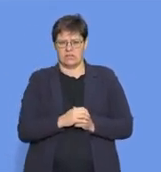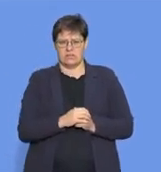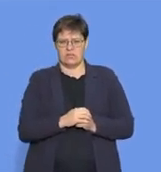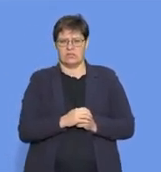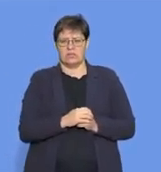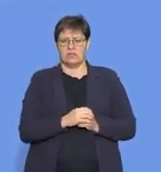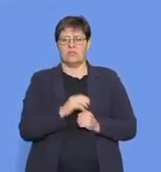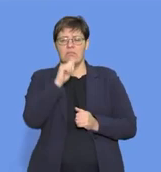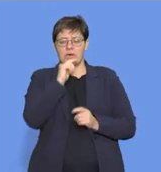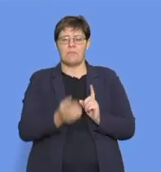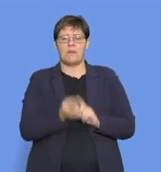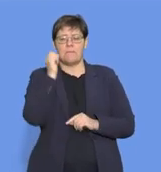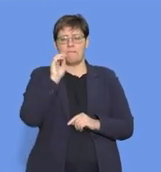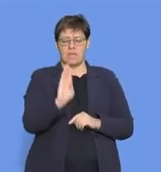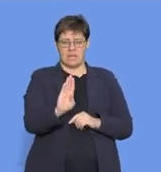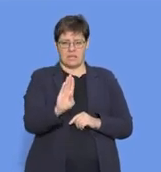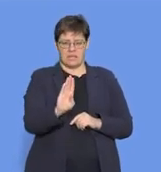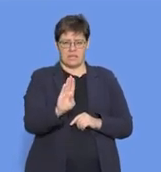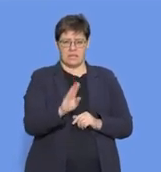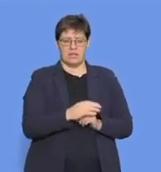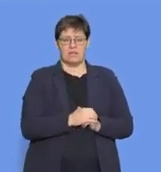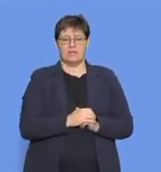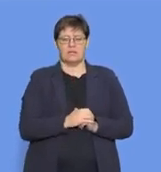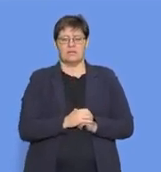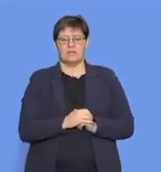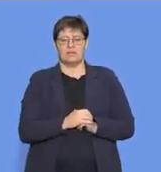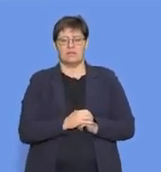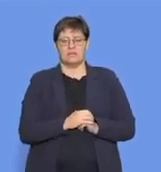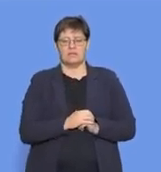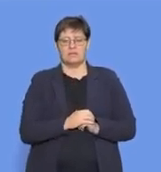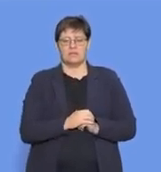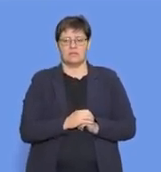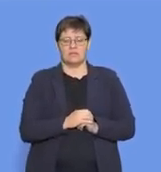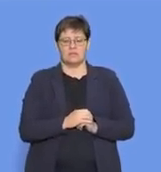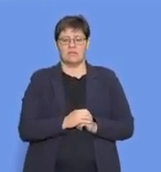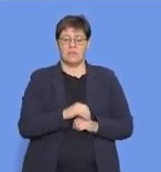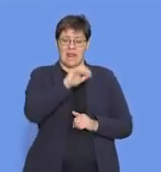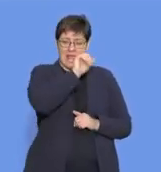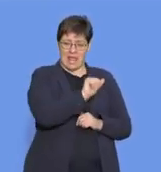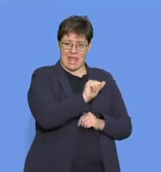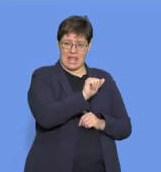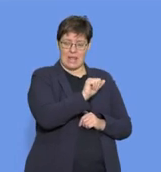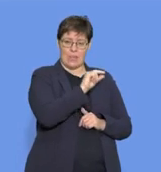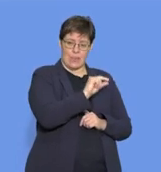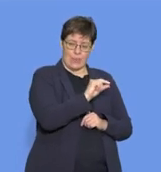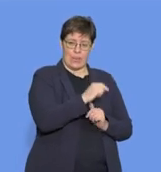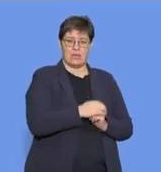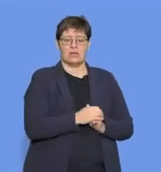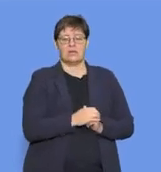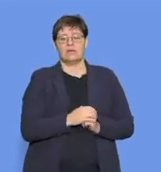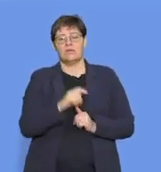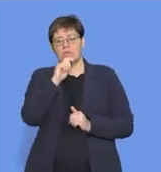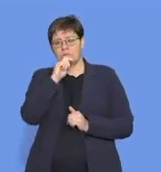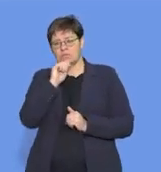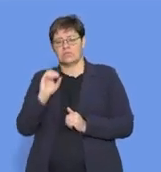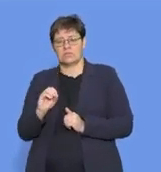rule in this triangle. So we're going to find little b, because that's the distance that we want. We're going to use little a, and we're going to